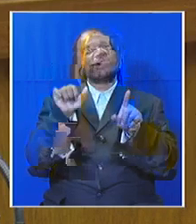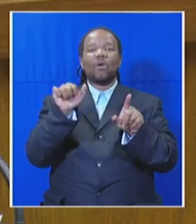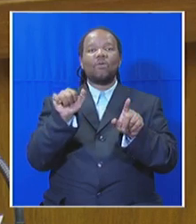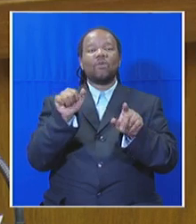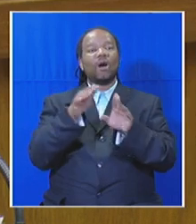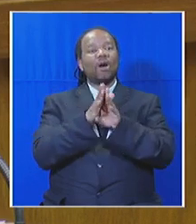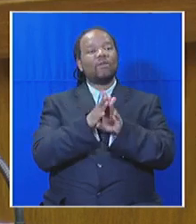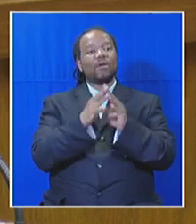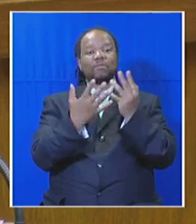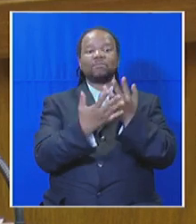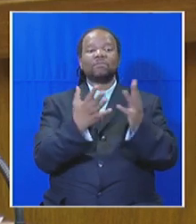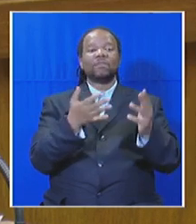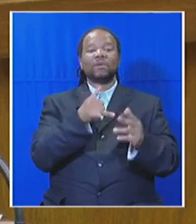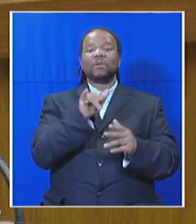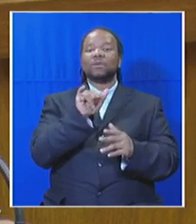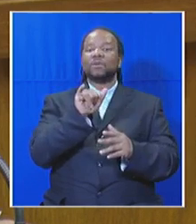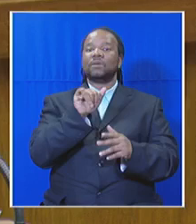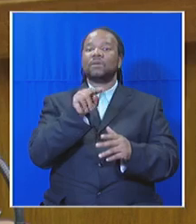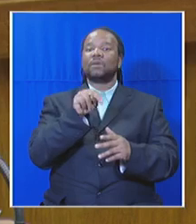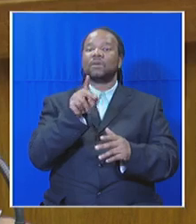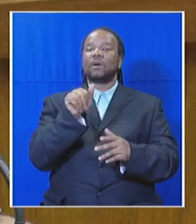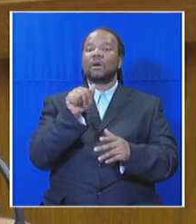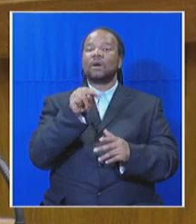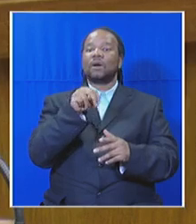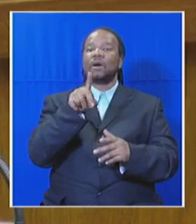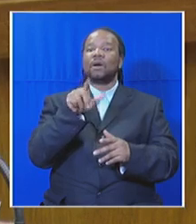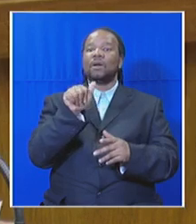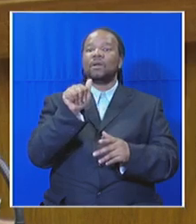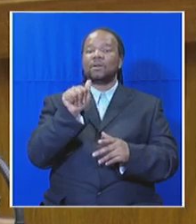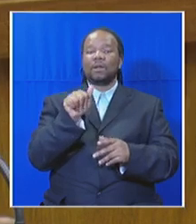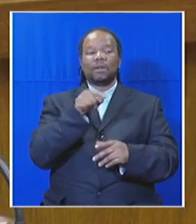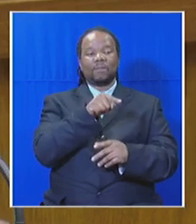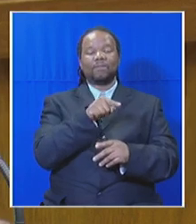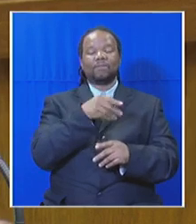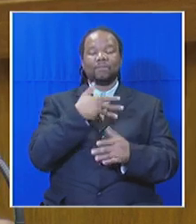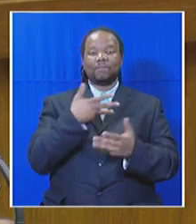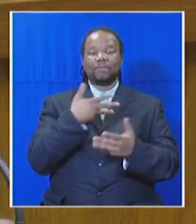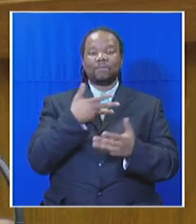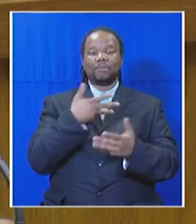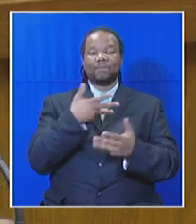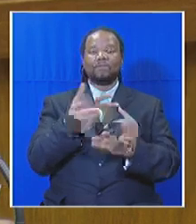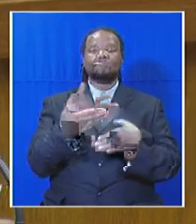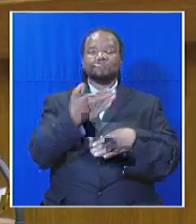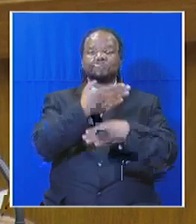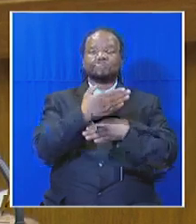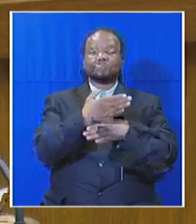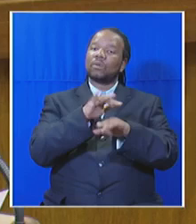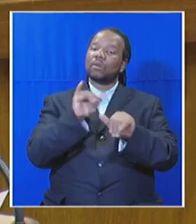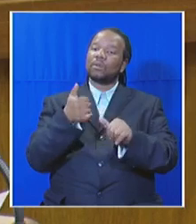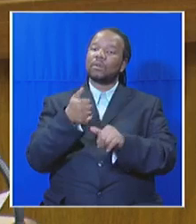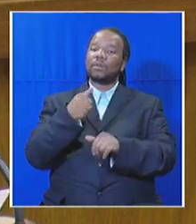in Gandla is being discussed by Parliament through